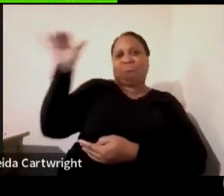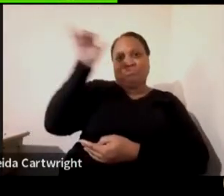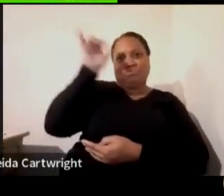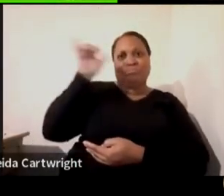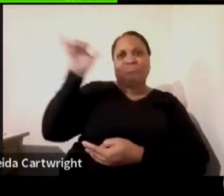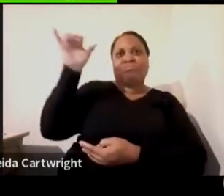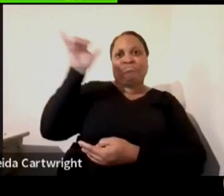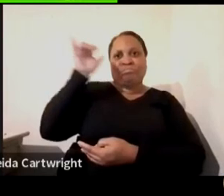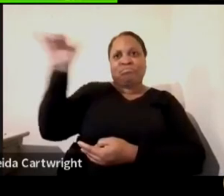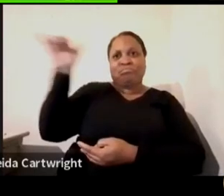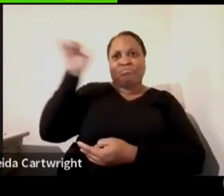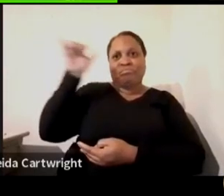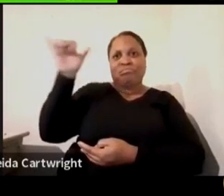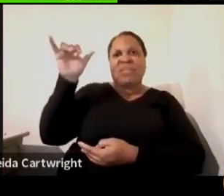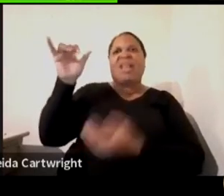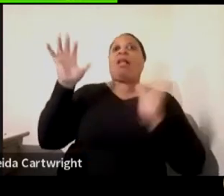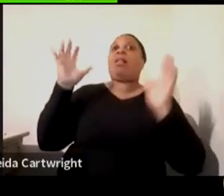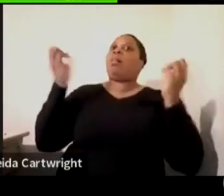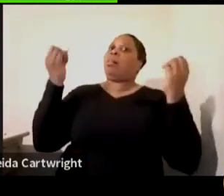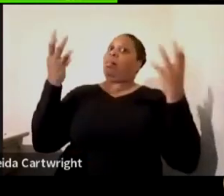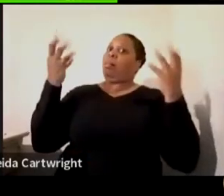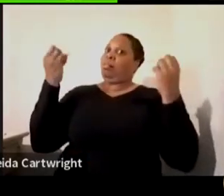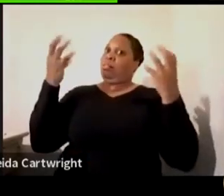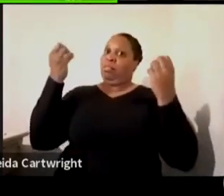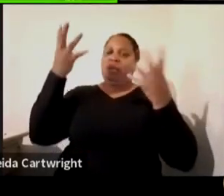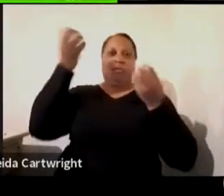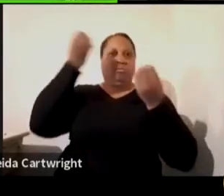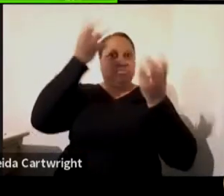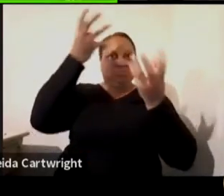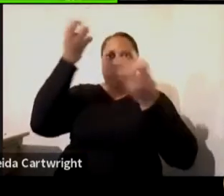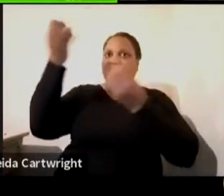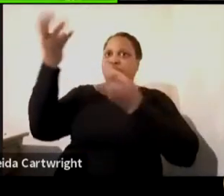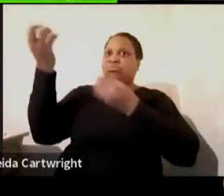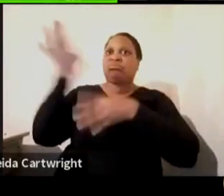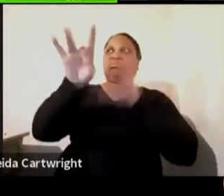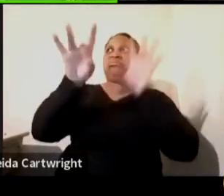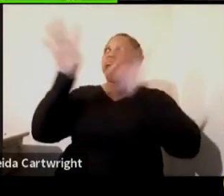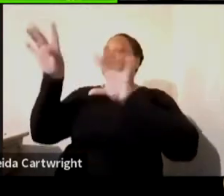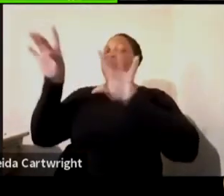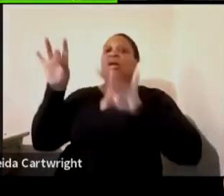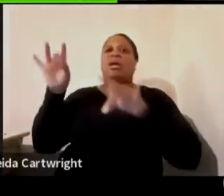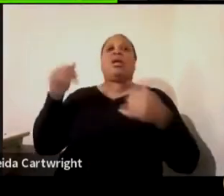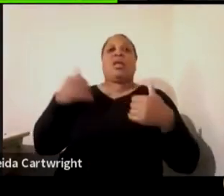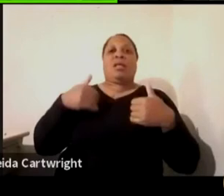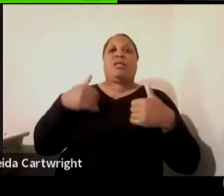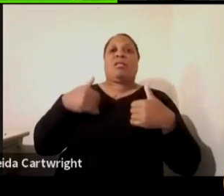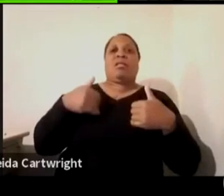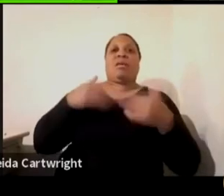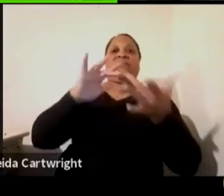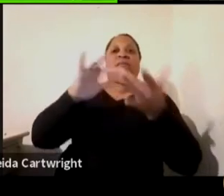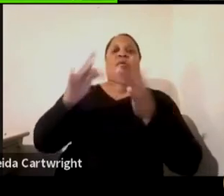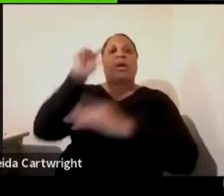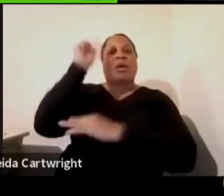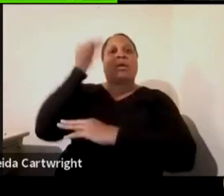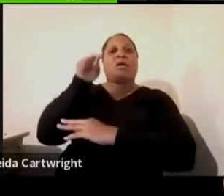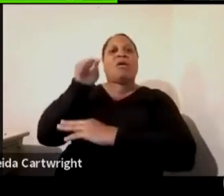credible sources of information out there. The Ministry of Health has provided a website,